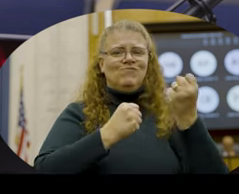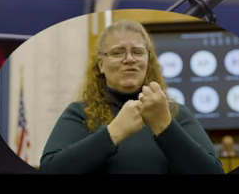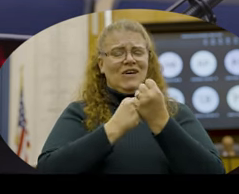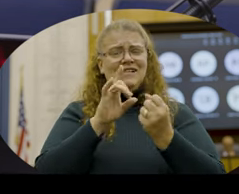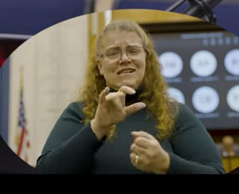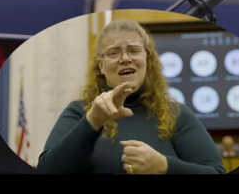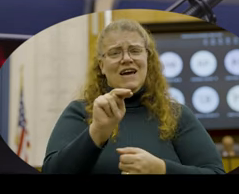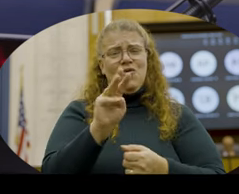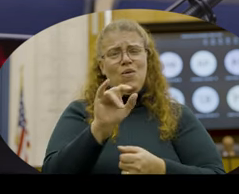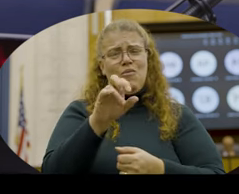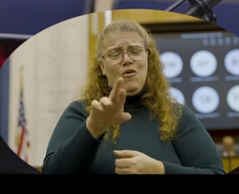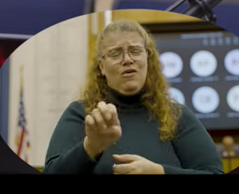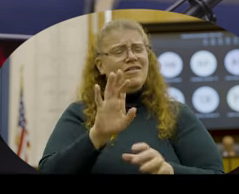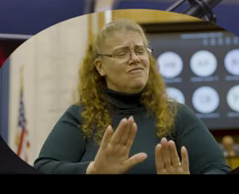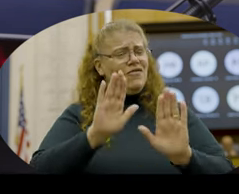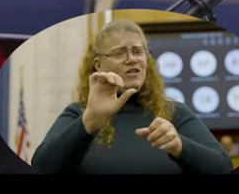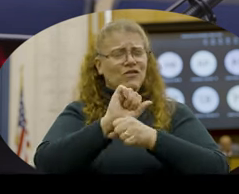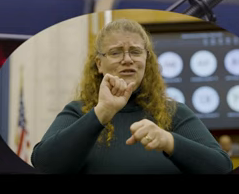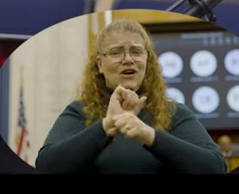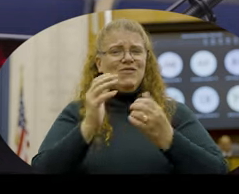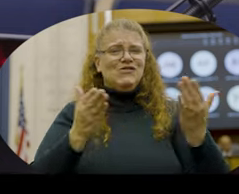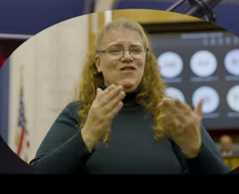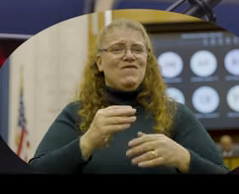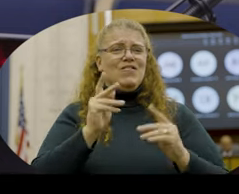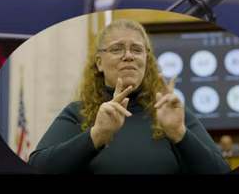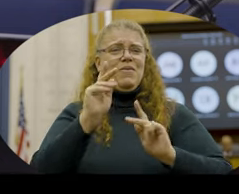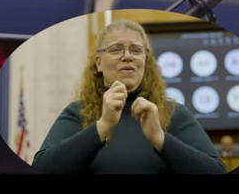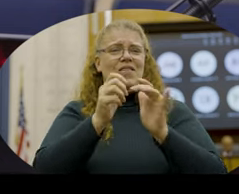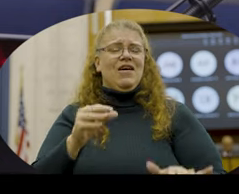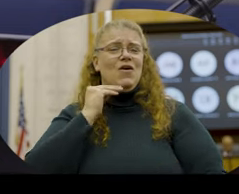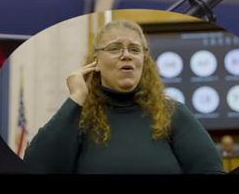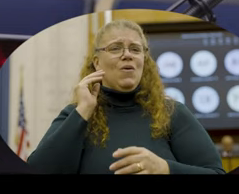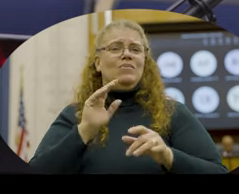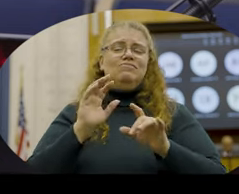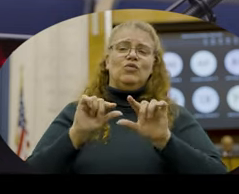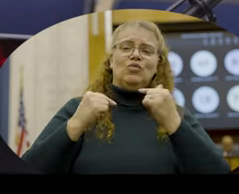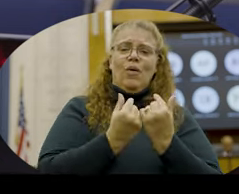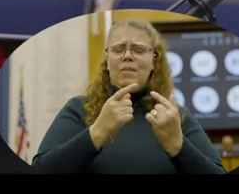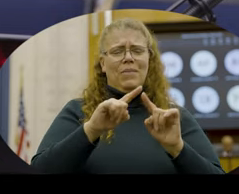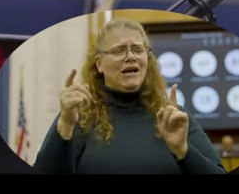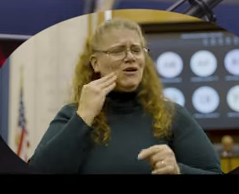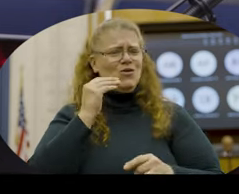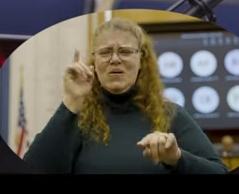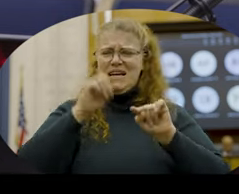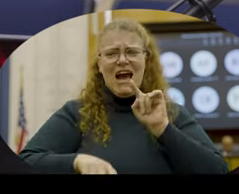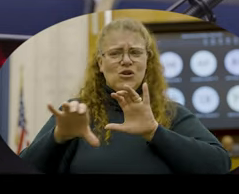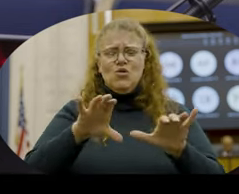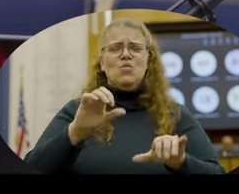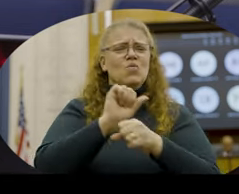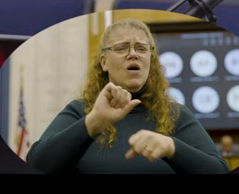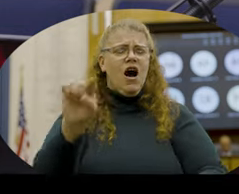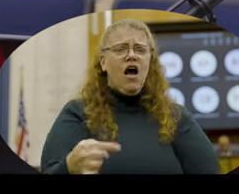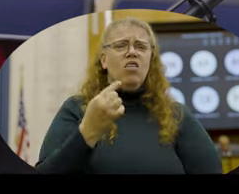job, a fantastic job, serving our homeless population. But we know she cannot do this work alone.